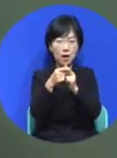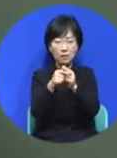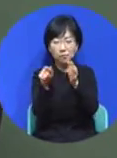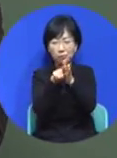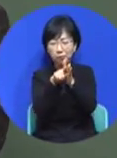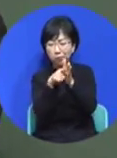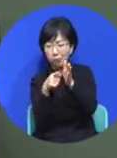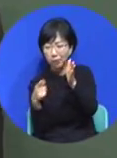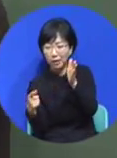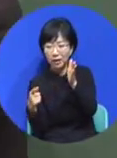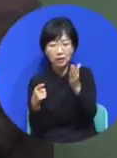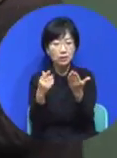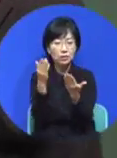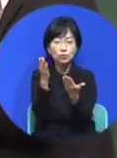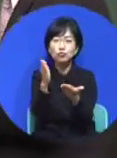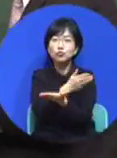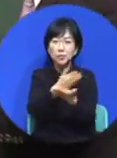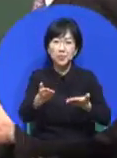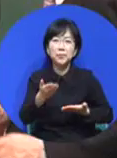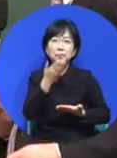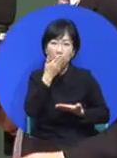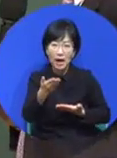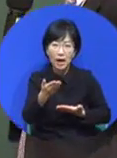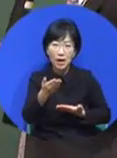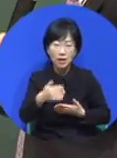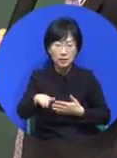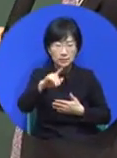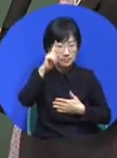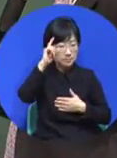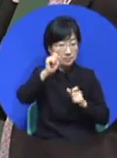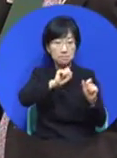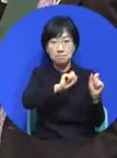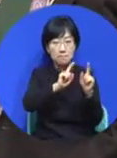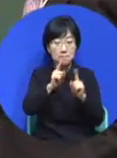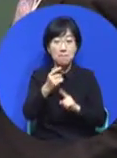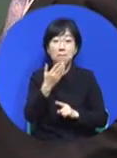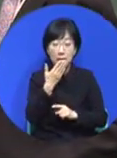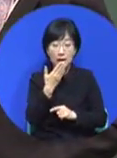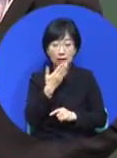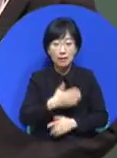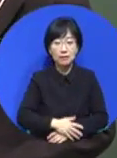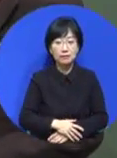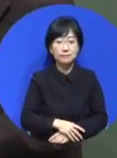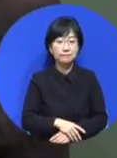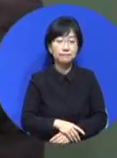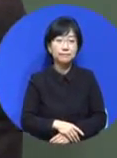If you are able to see all these things, you can be able to discern what is true faith and what is unbelief.